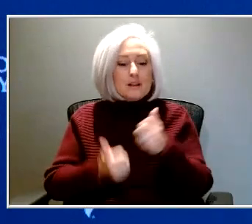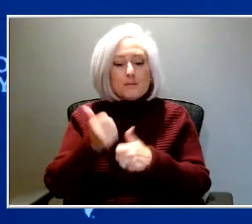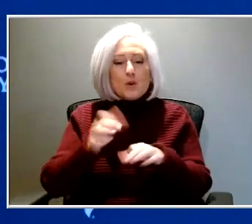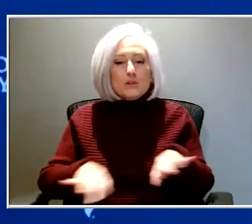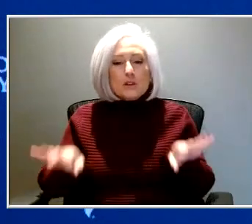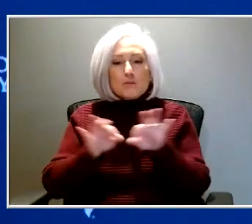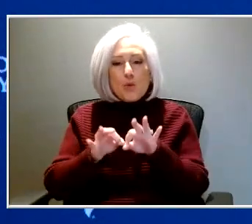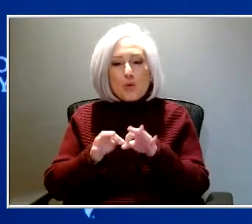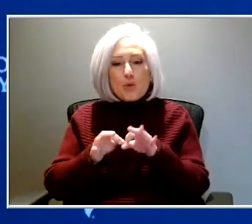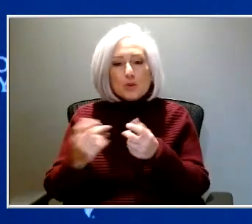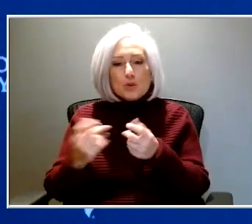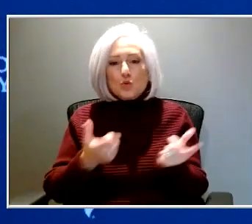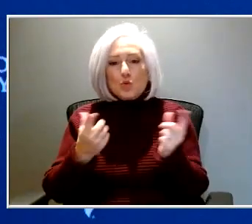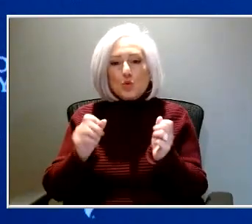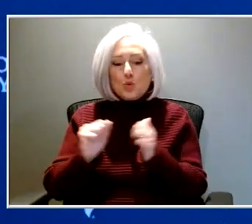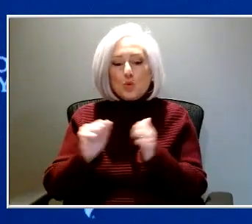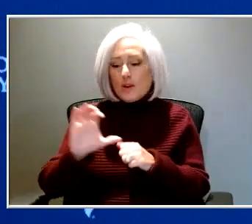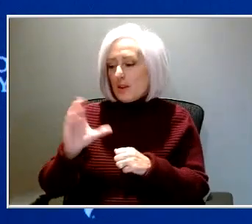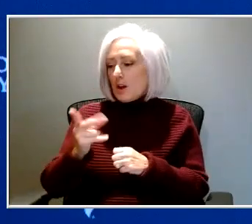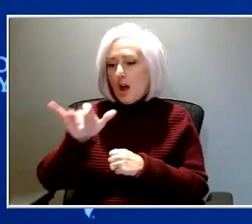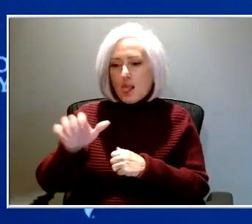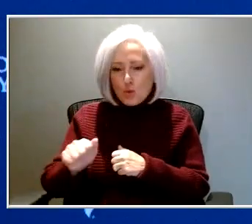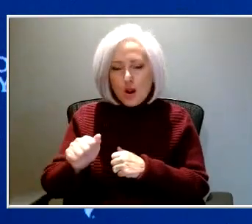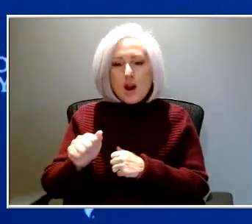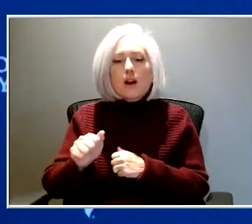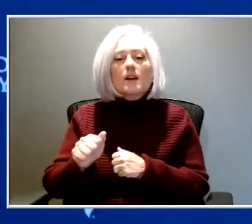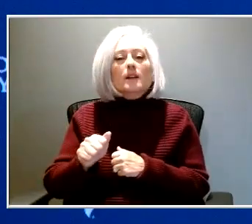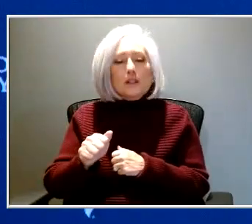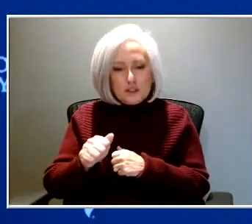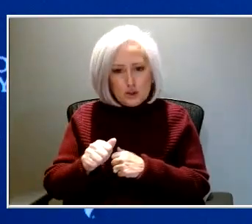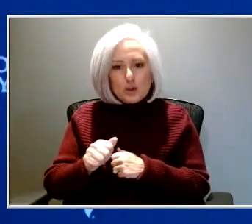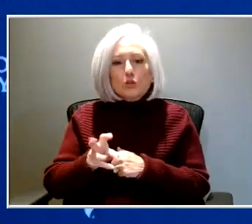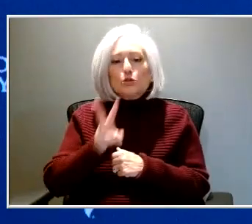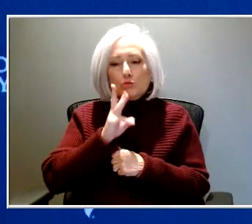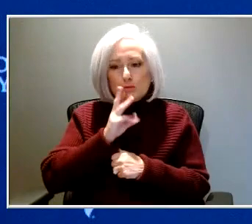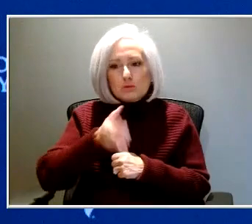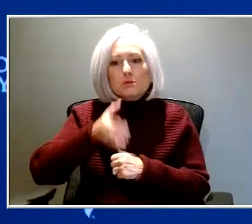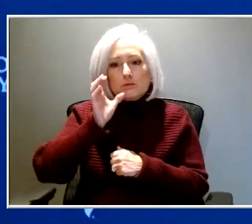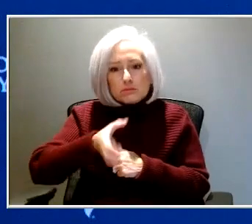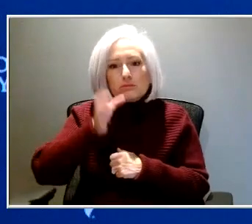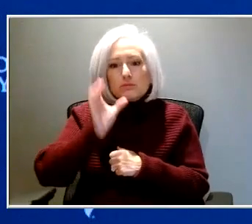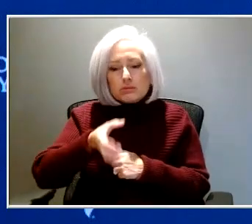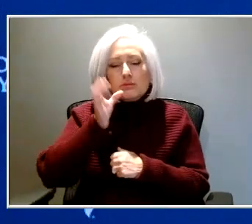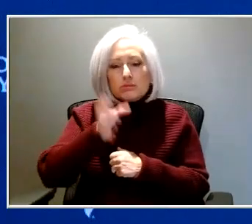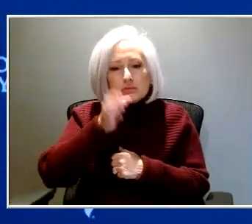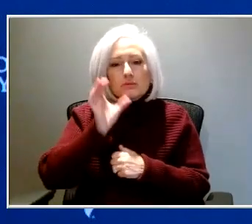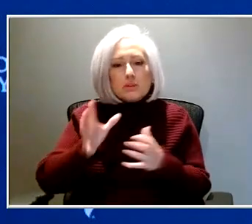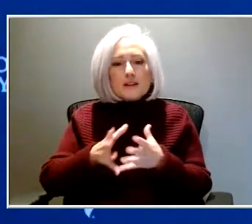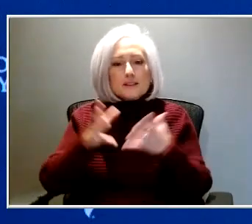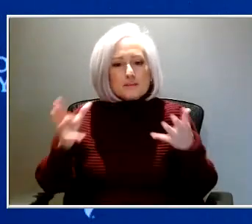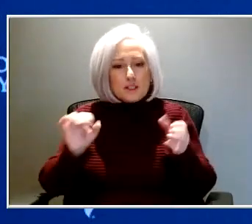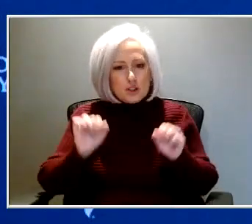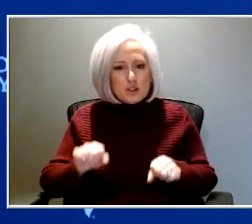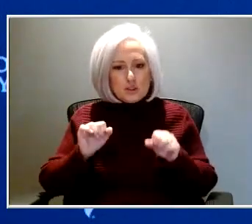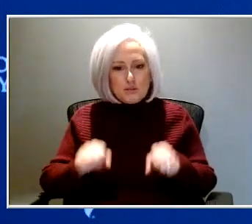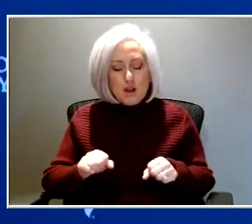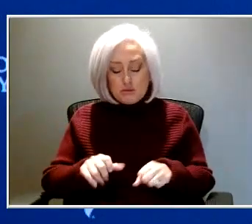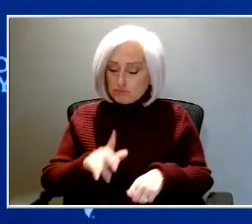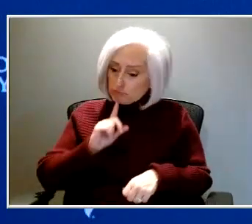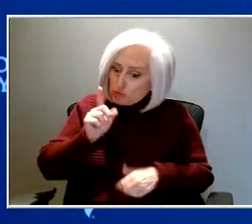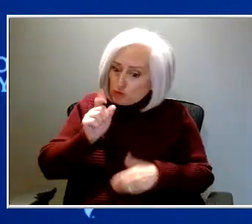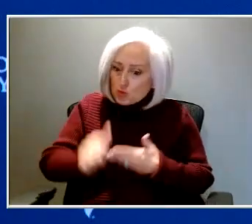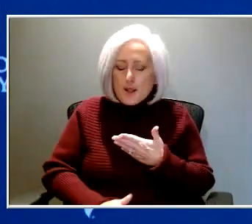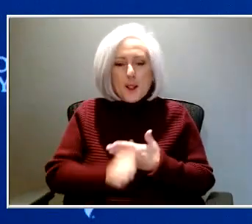continue to replenish and hydrate them as much as possible. So it is a very real risk. It is something also that we are preparing